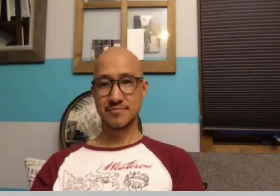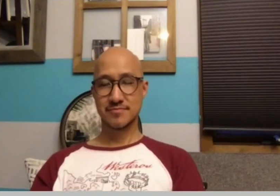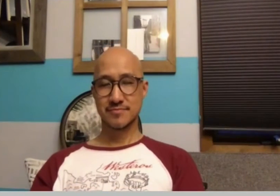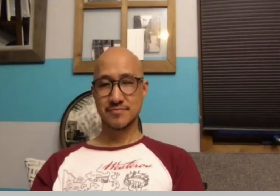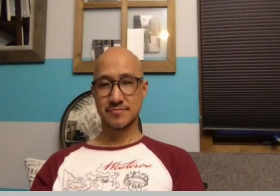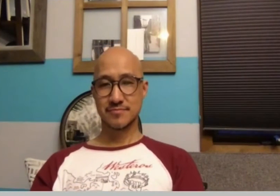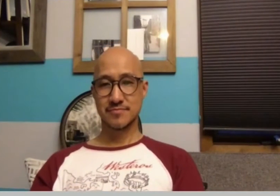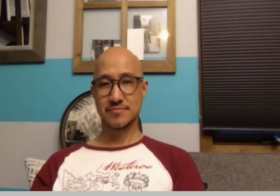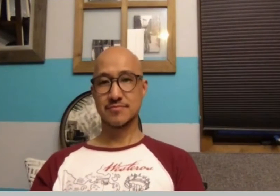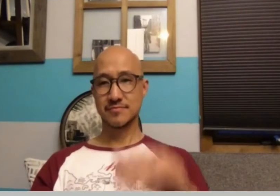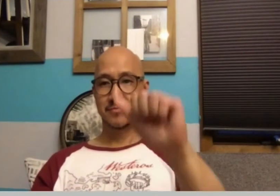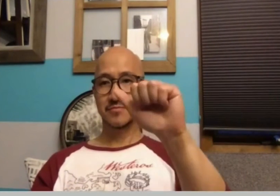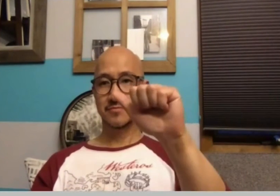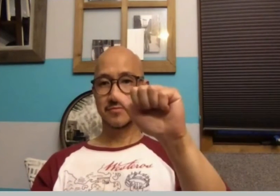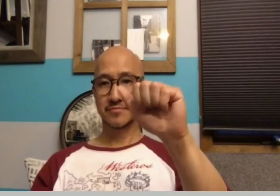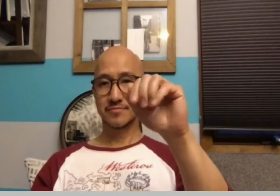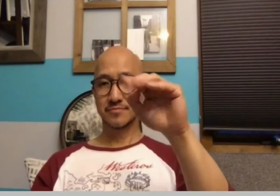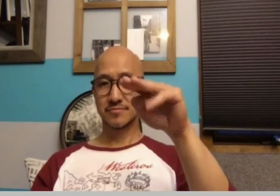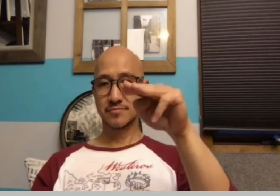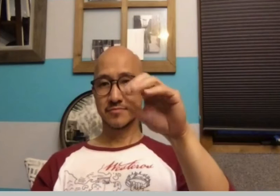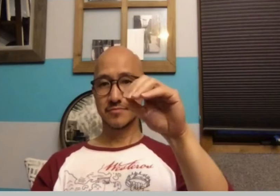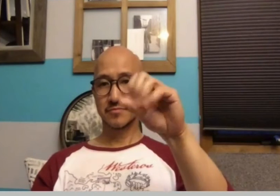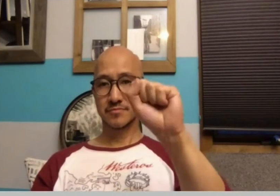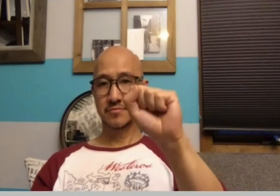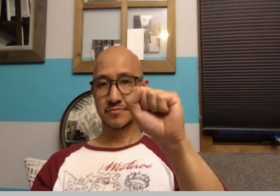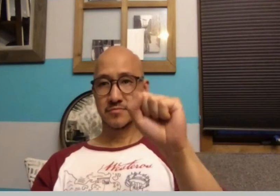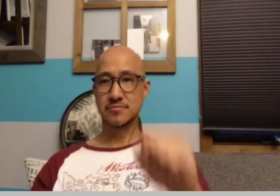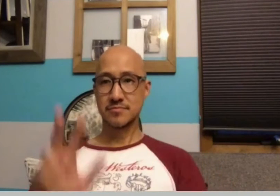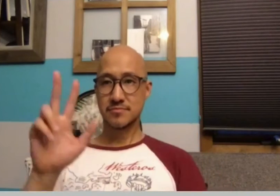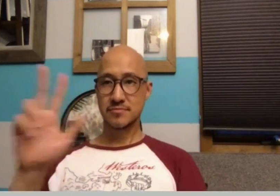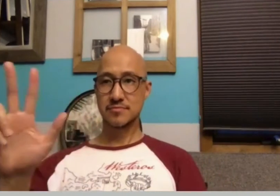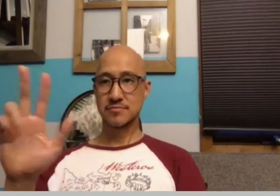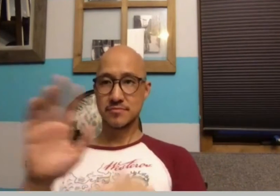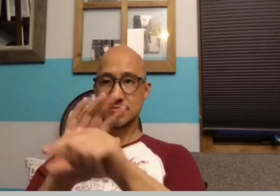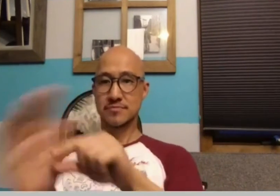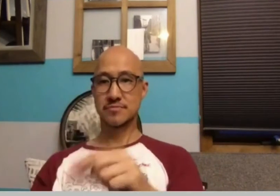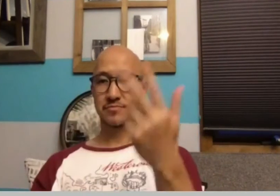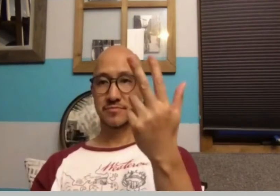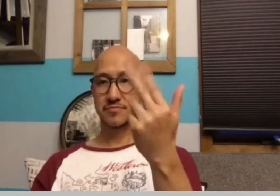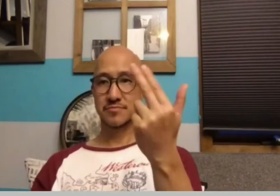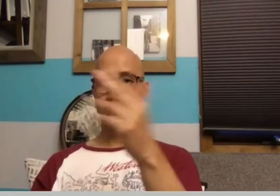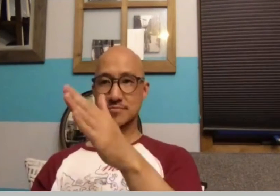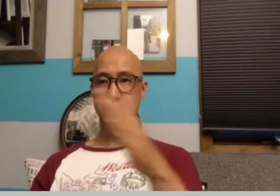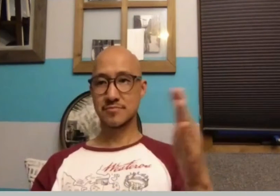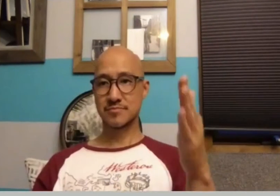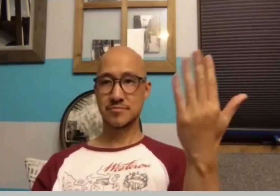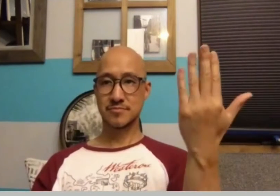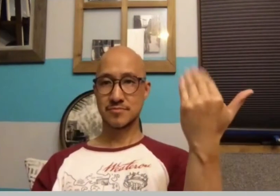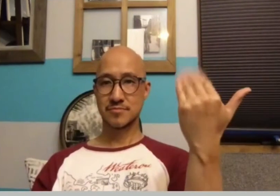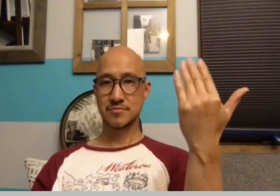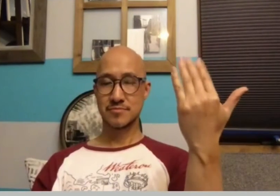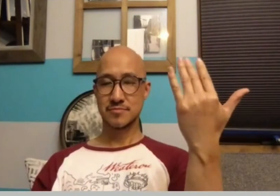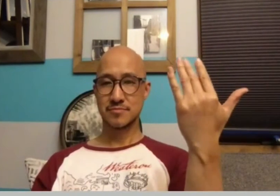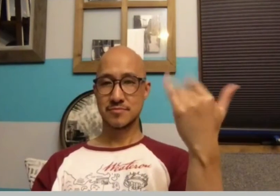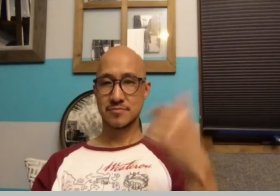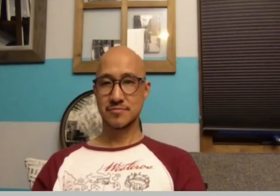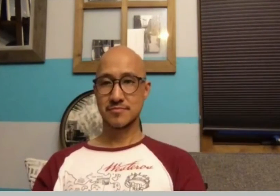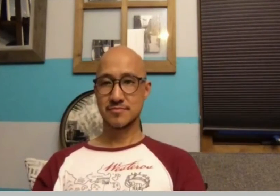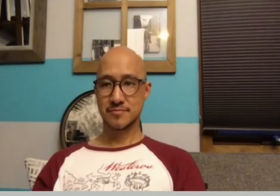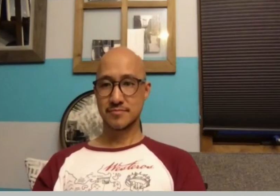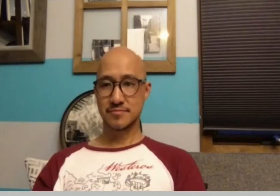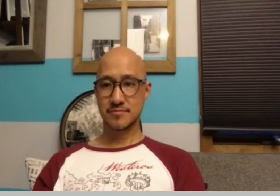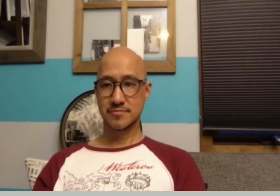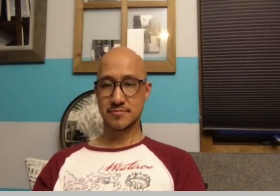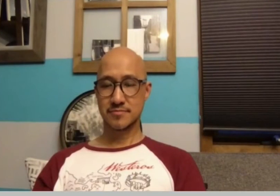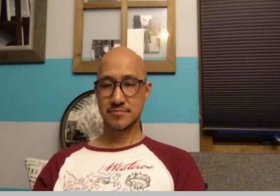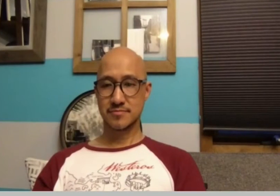Amos chapter 4, verses 4 and 5 says, go to Bethel and sin, go to Gilgal and sin more. Bring your sacrifices every morning. Bring your tithes every 3 years.